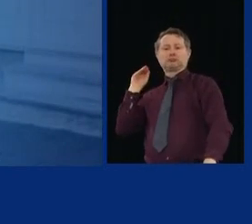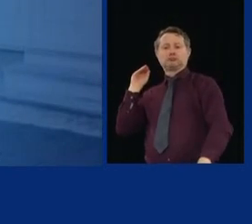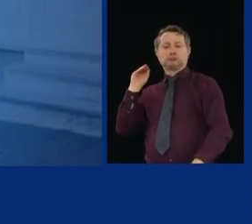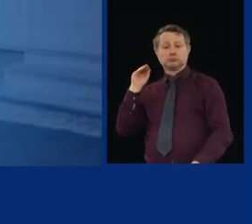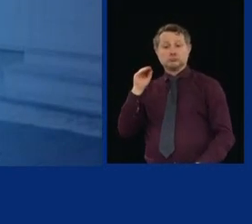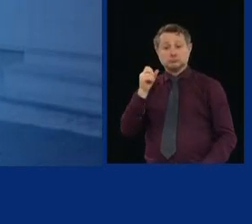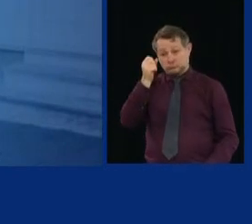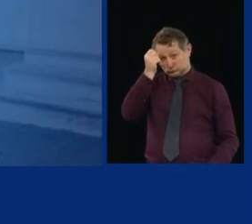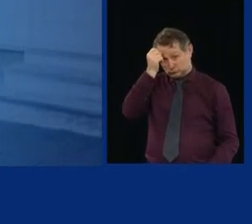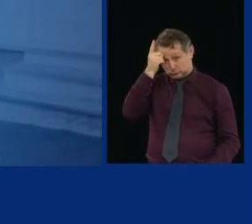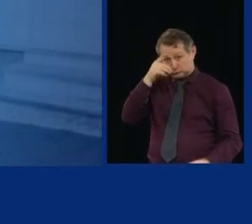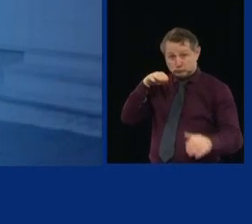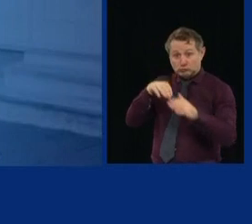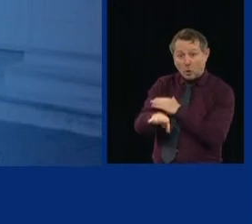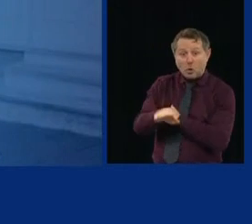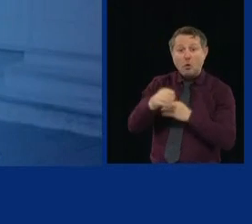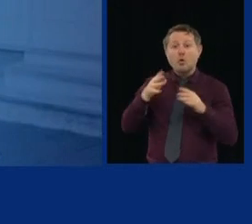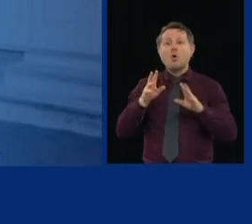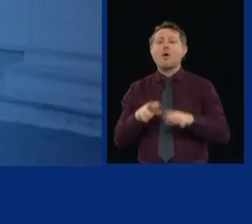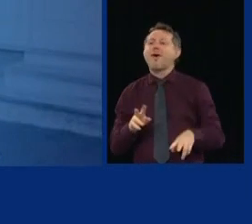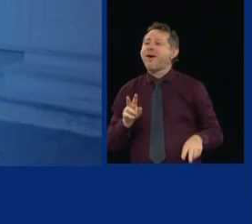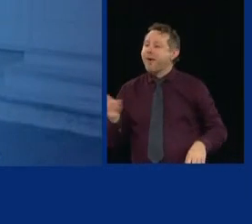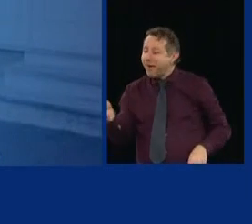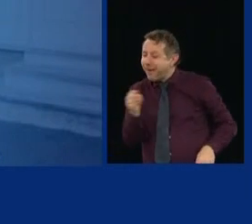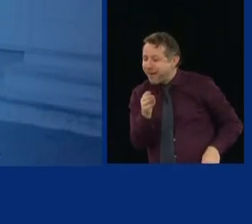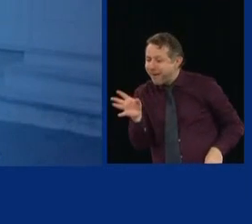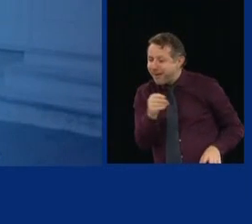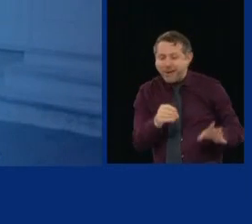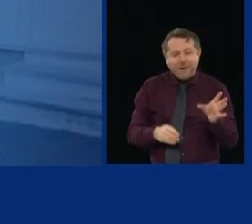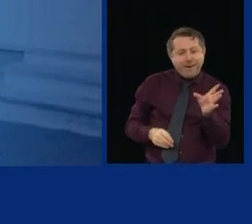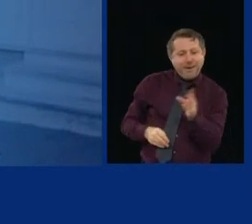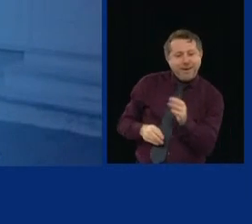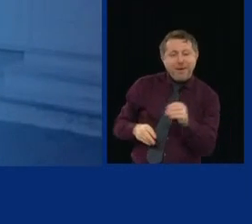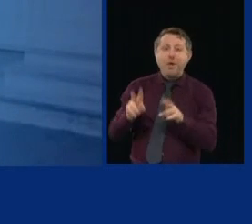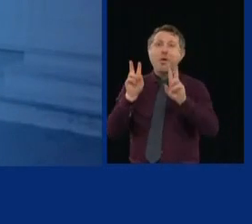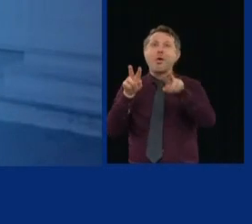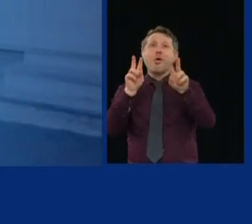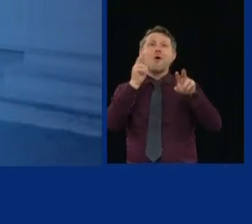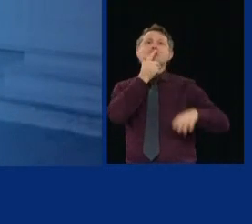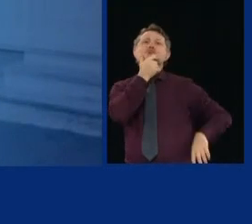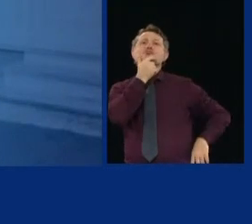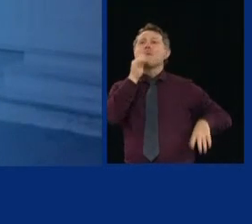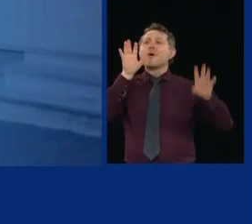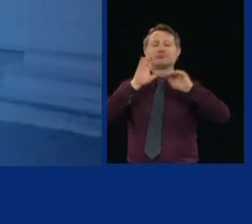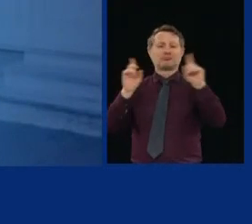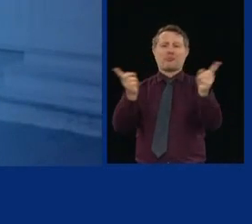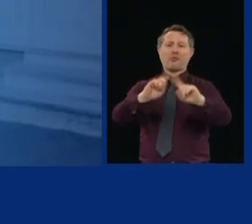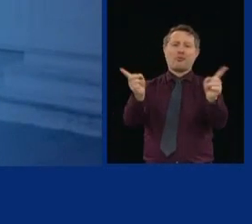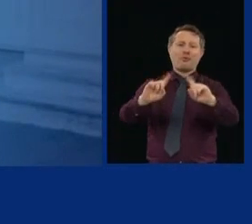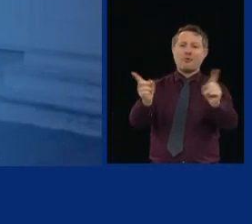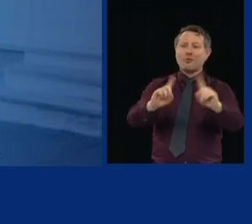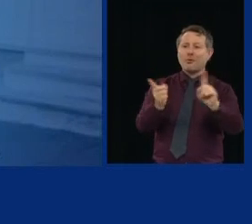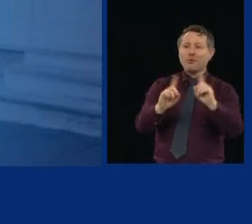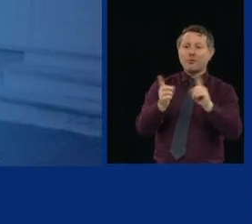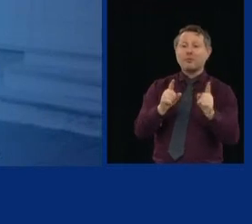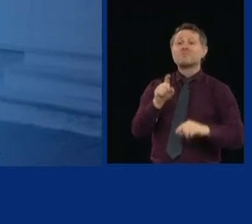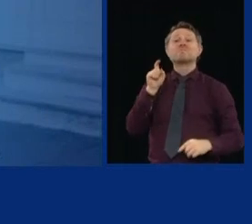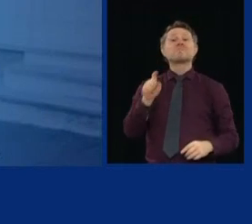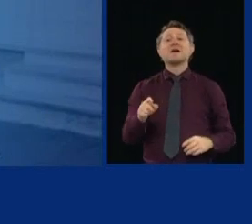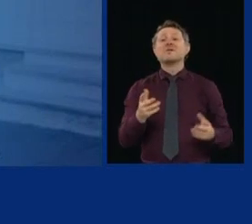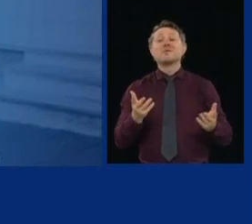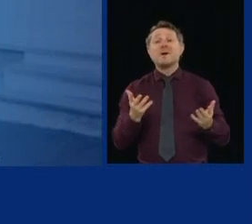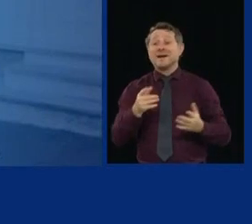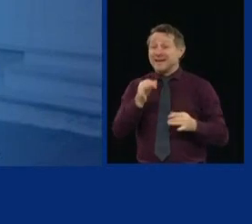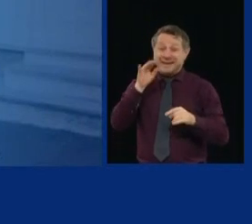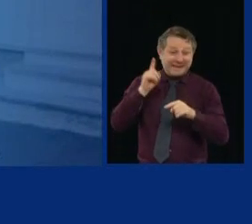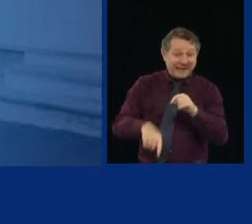in-store shopping. It's in-store pickup because curbside is not practicable, requires ordering ahead, social distancing